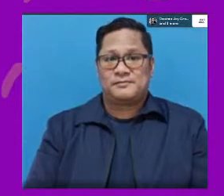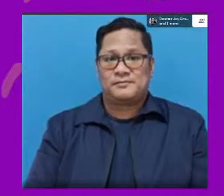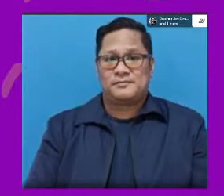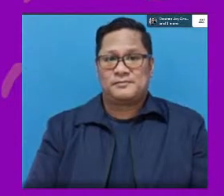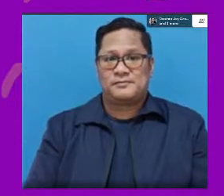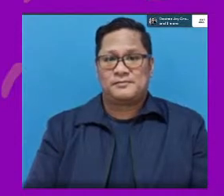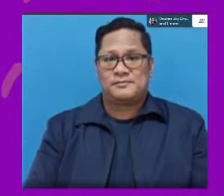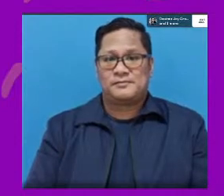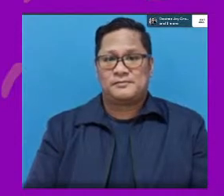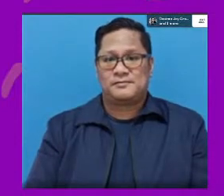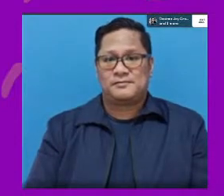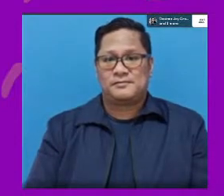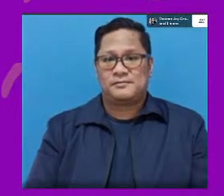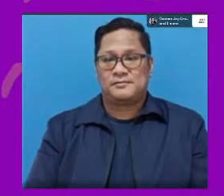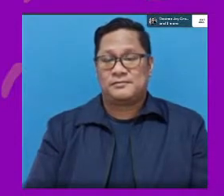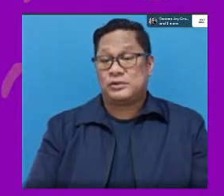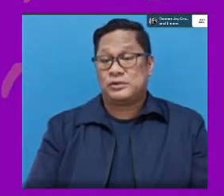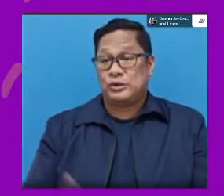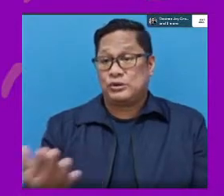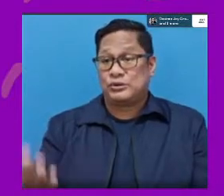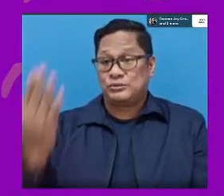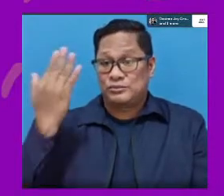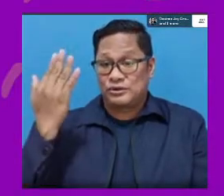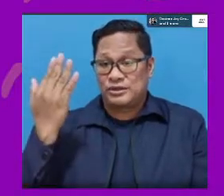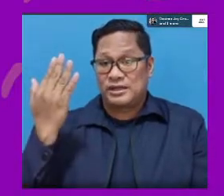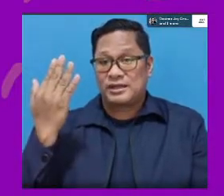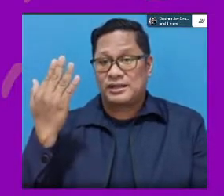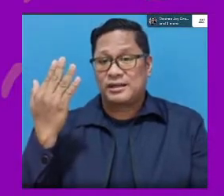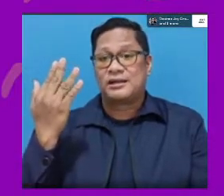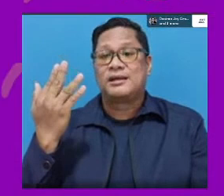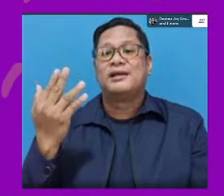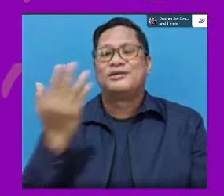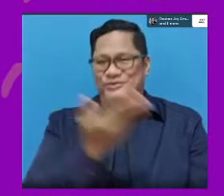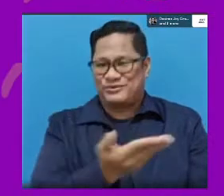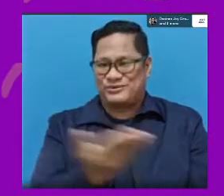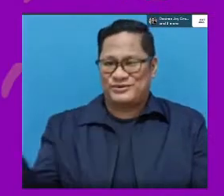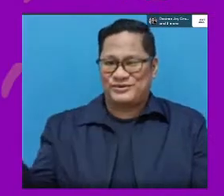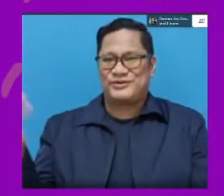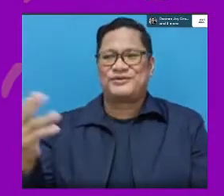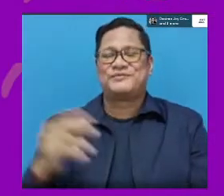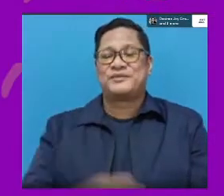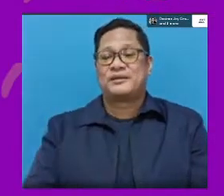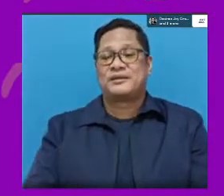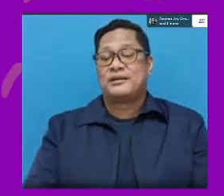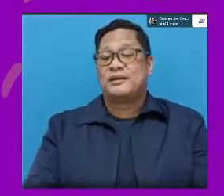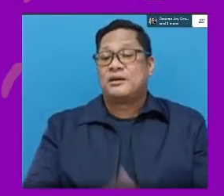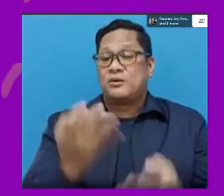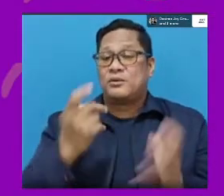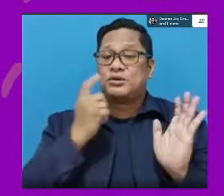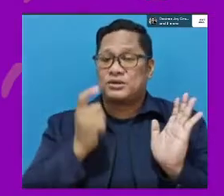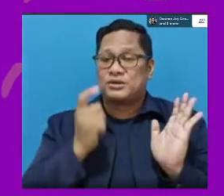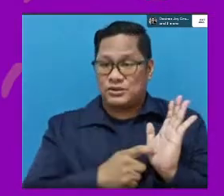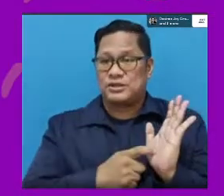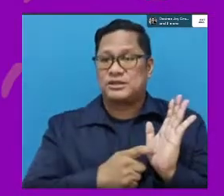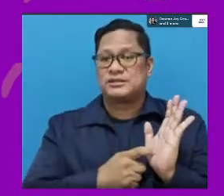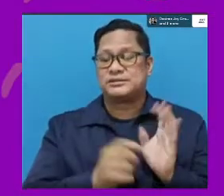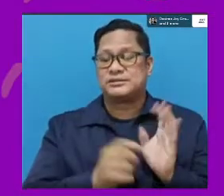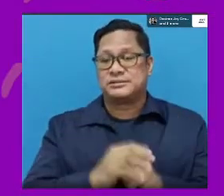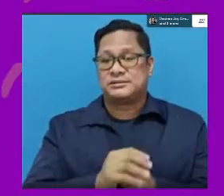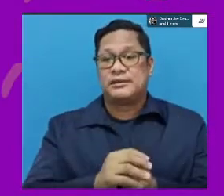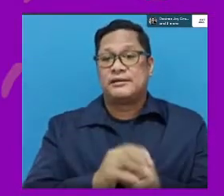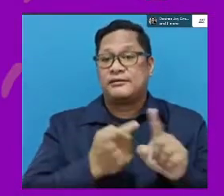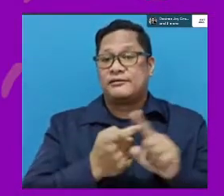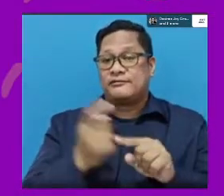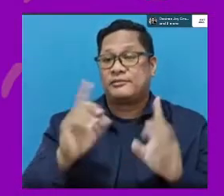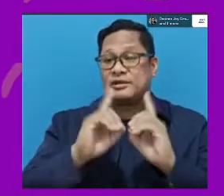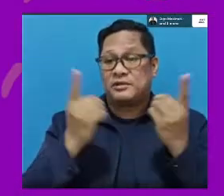Good morning, everyone. Magandang umaga po. So first, I'd like to acknowledge the following from the Department of